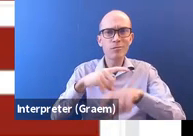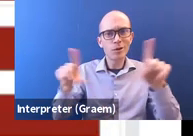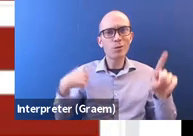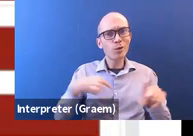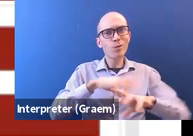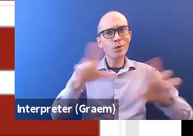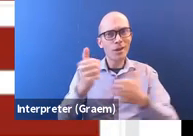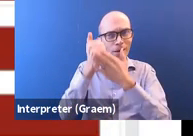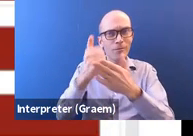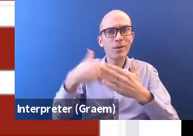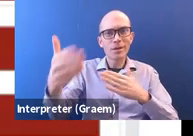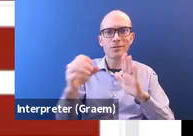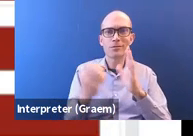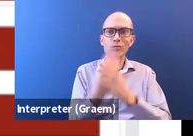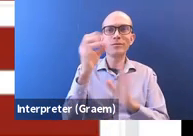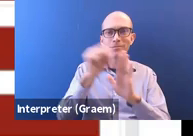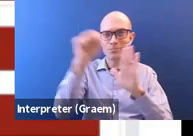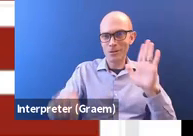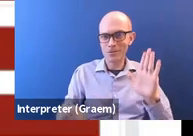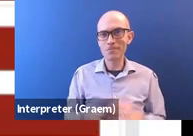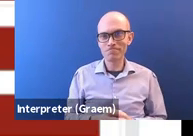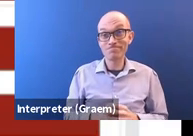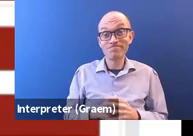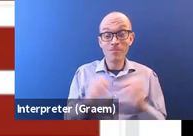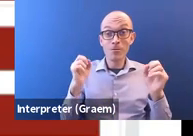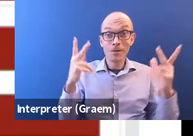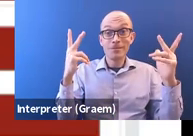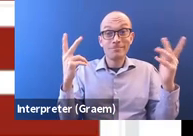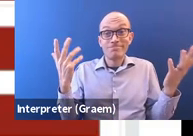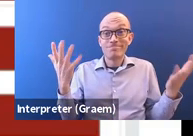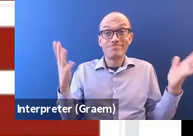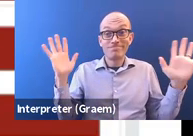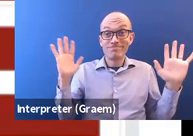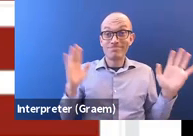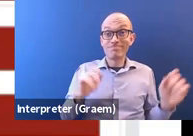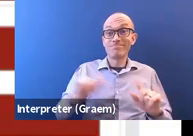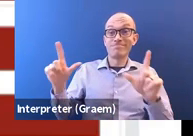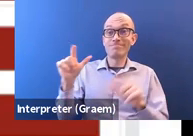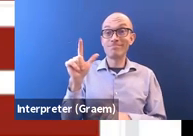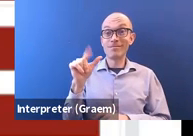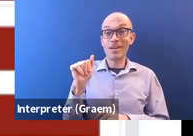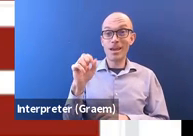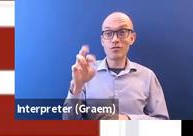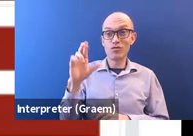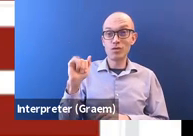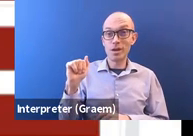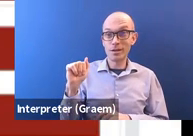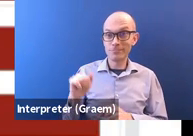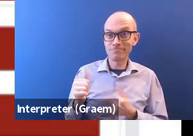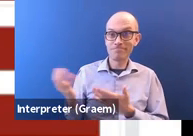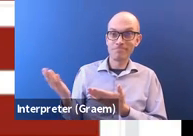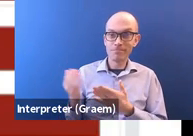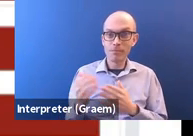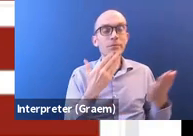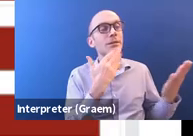semester. All right, that's all I got. Andrea? Yes, thank you. Thank you, Paul. We did get